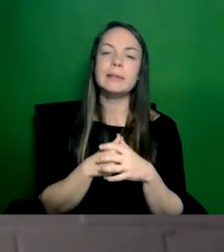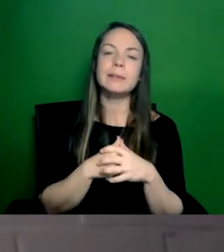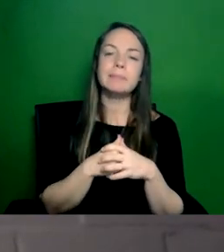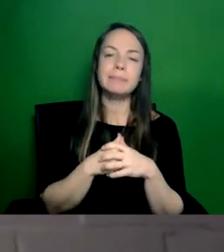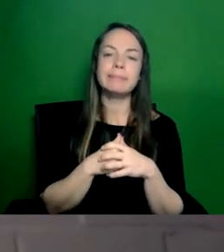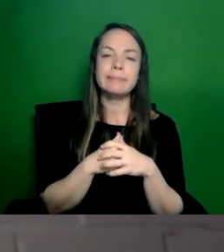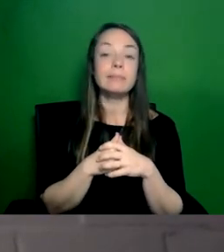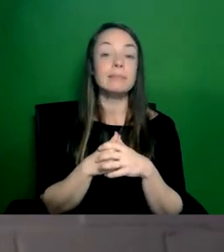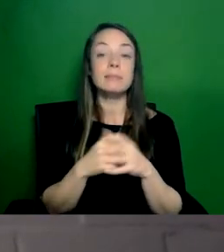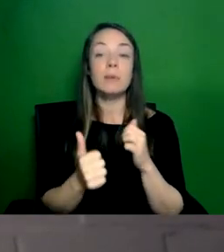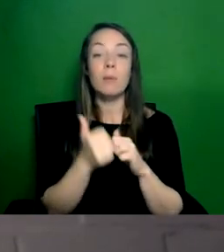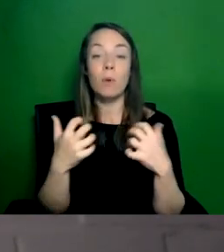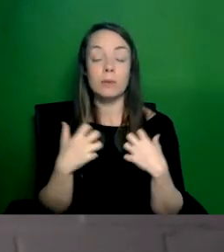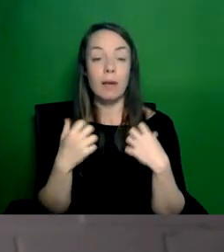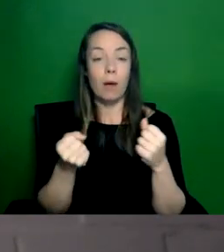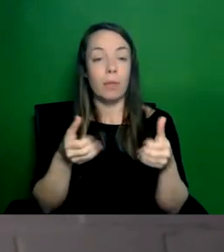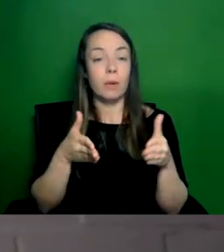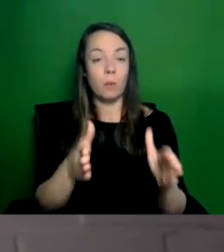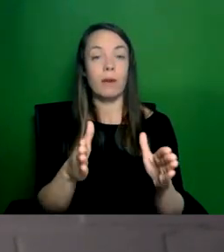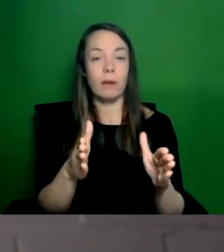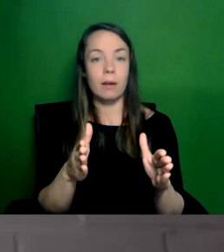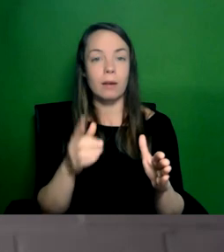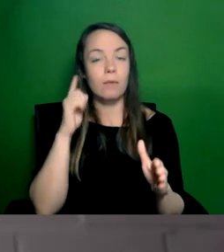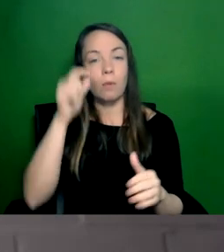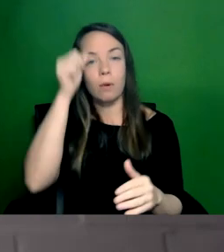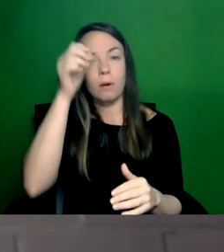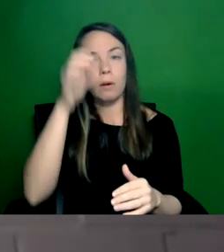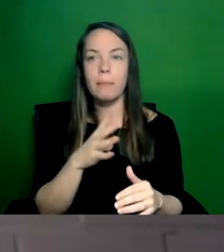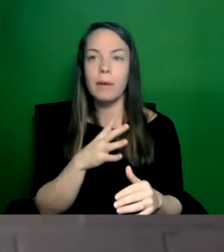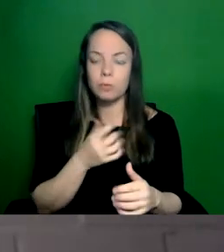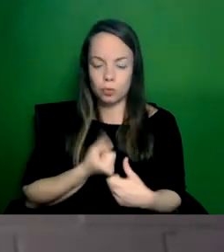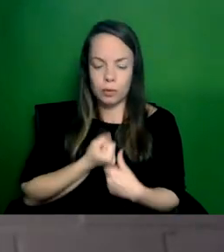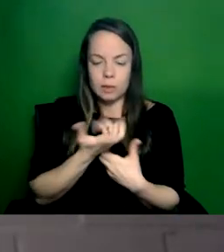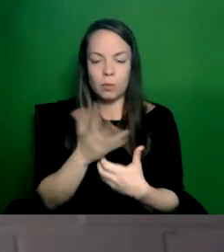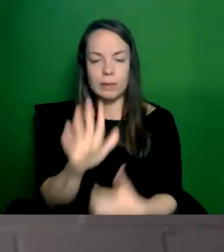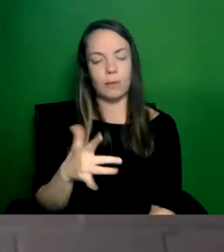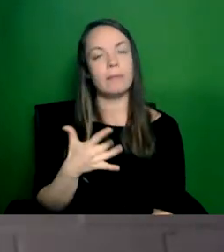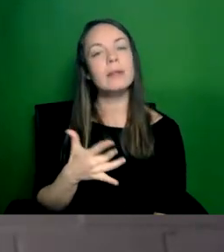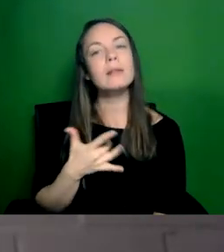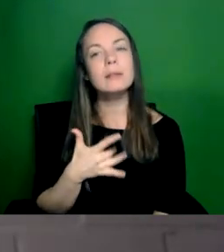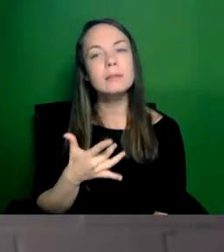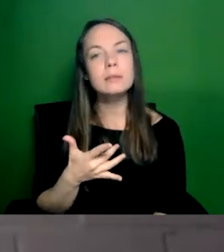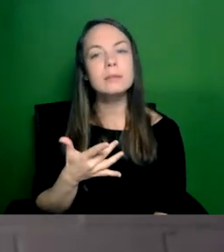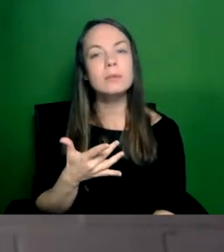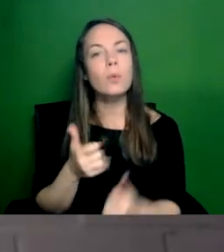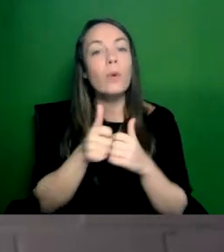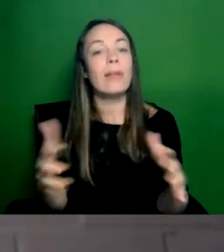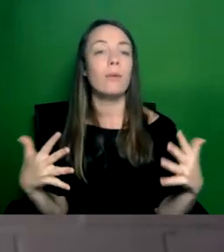the healthiest way would be for people, for men to be able to express their feelings without